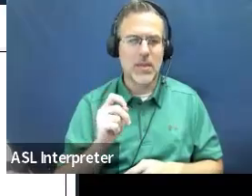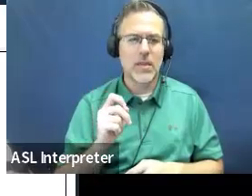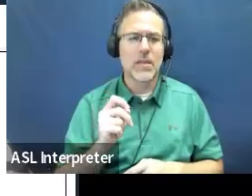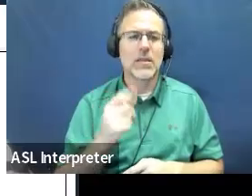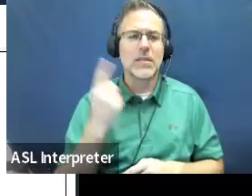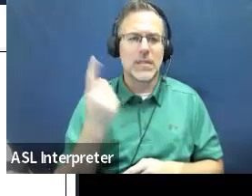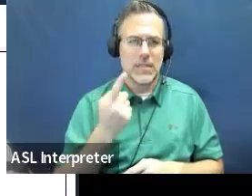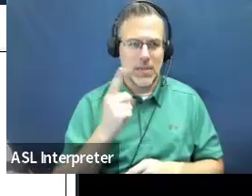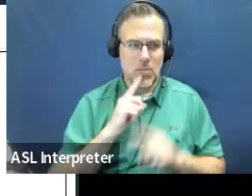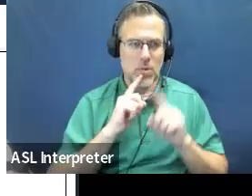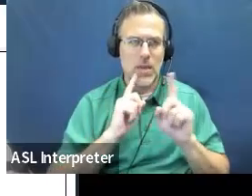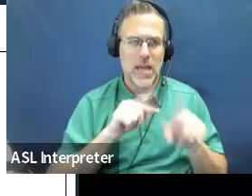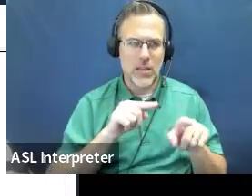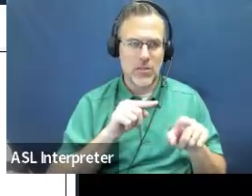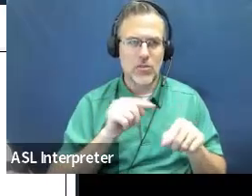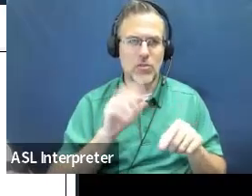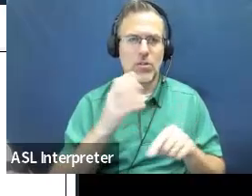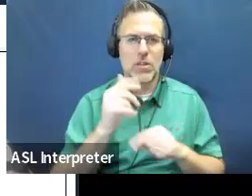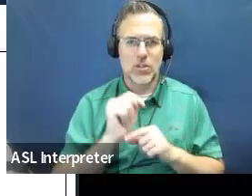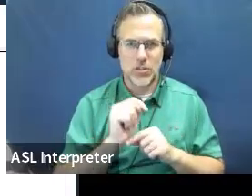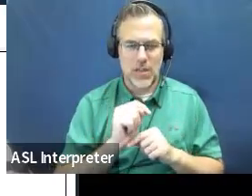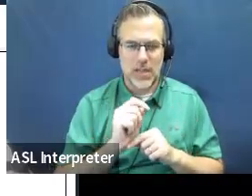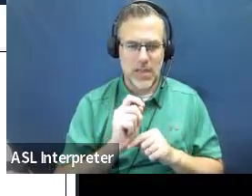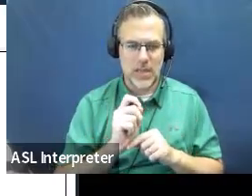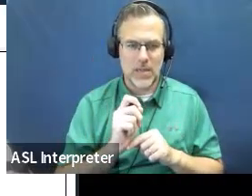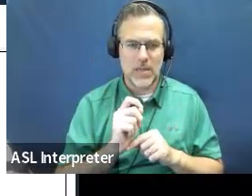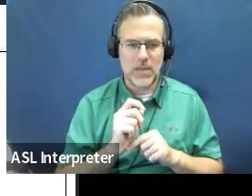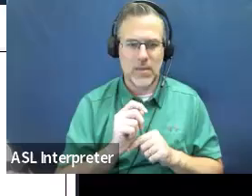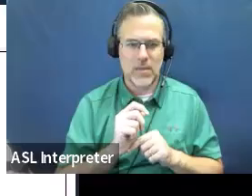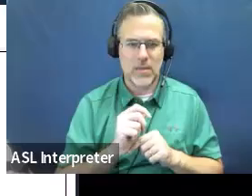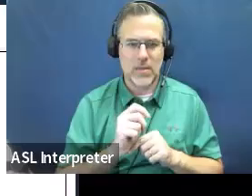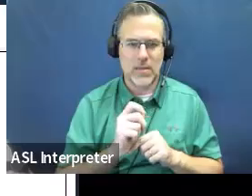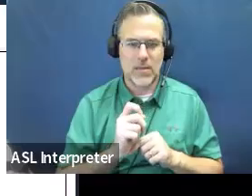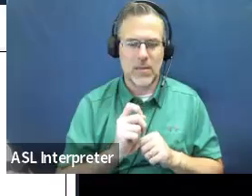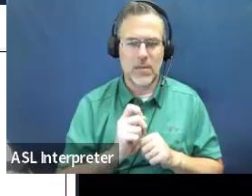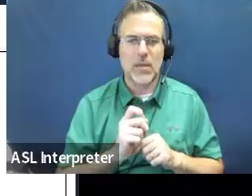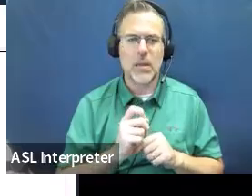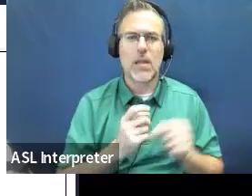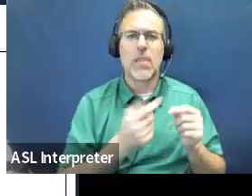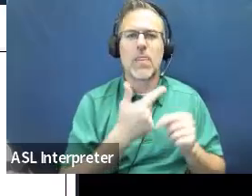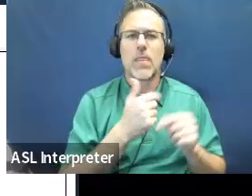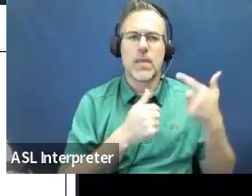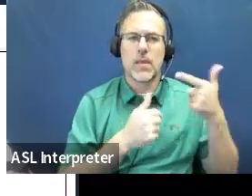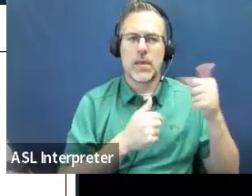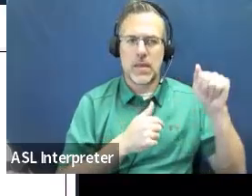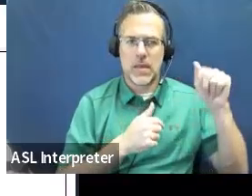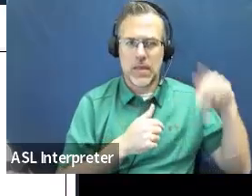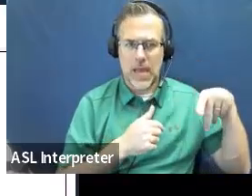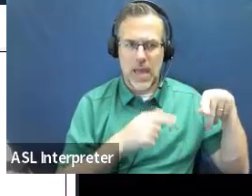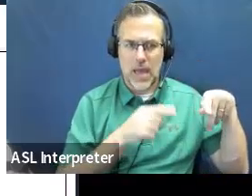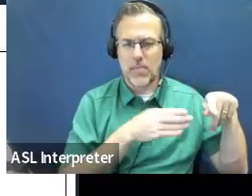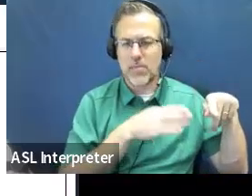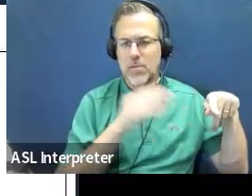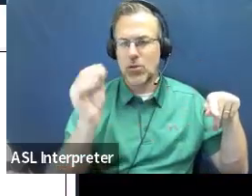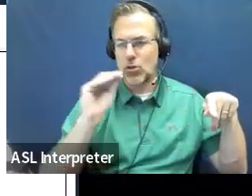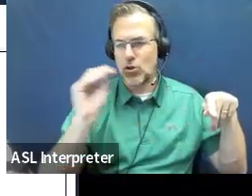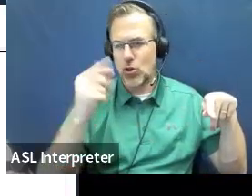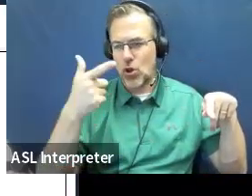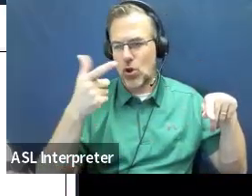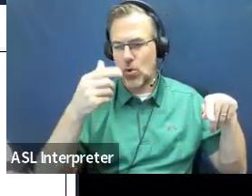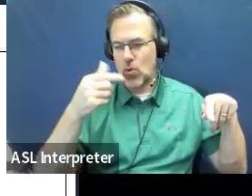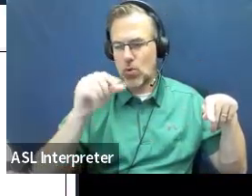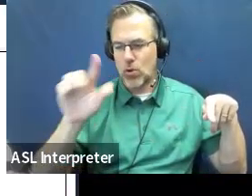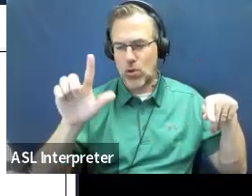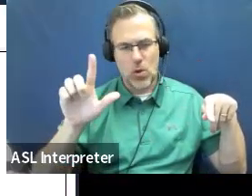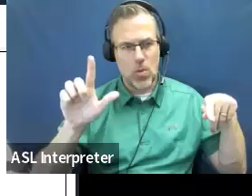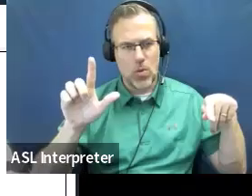in chat. Exactly. Conventions. There's a gap listed with no goal aligned. Exactly.